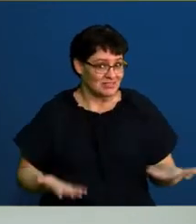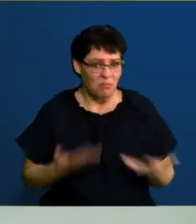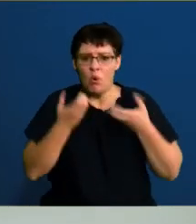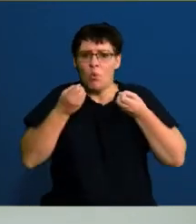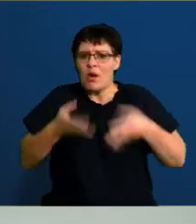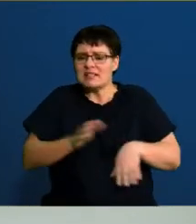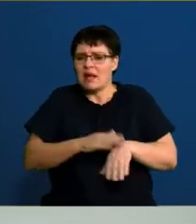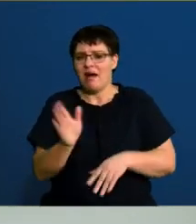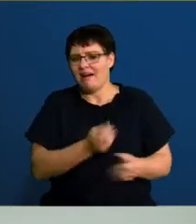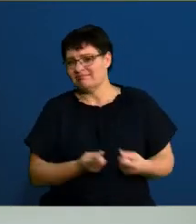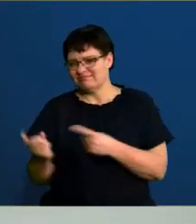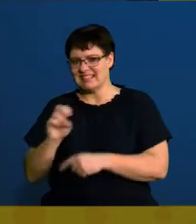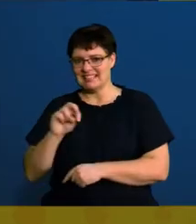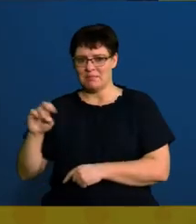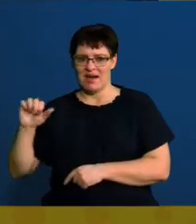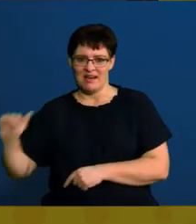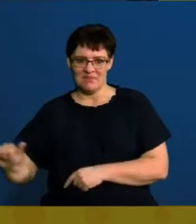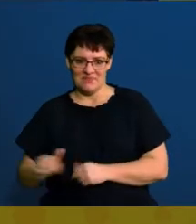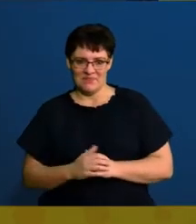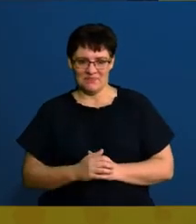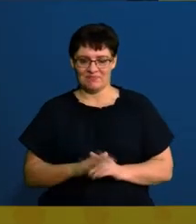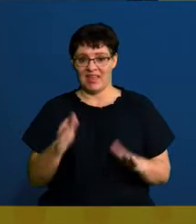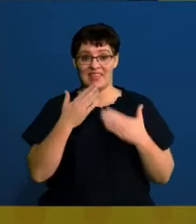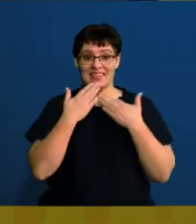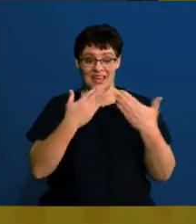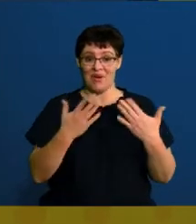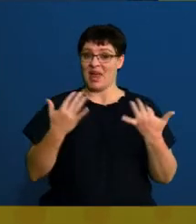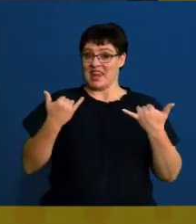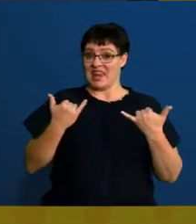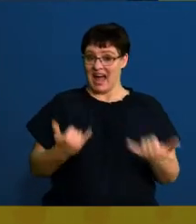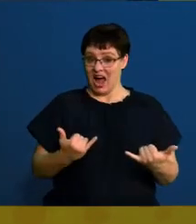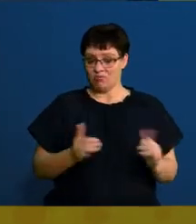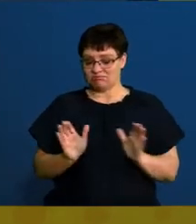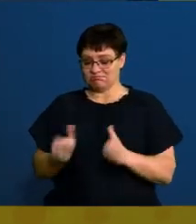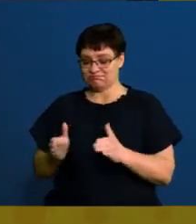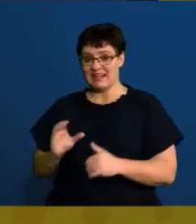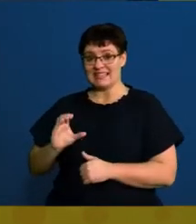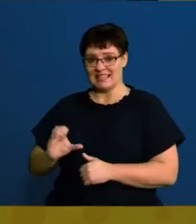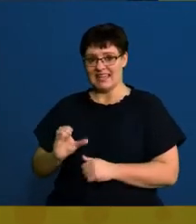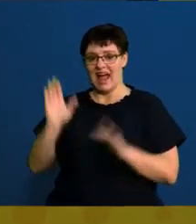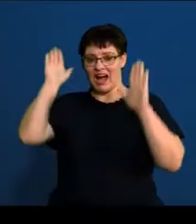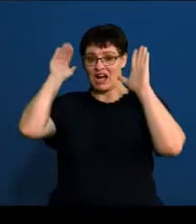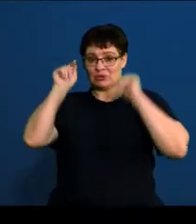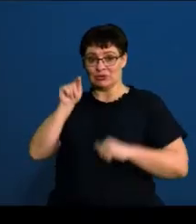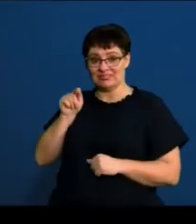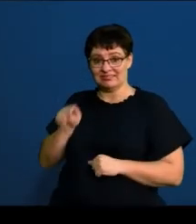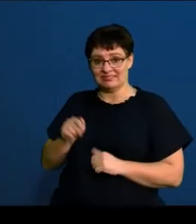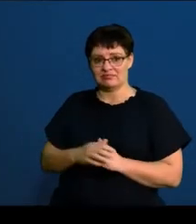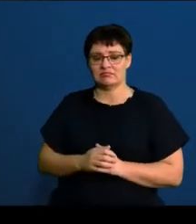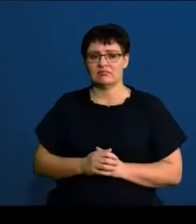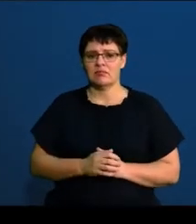any more time. Over to Seema. Thanks, Luni. And now we're going to go straight to cartoons. So let's look